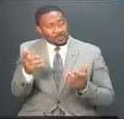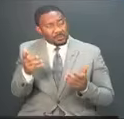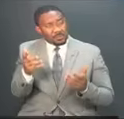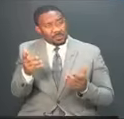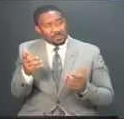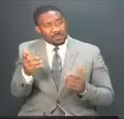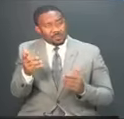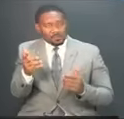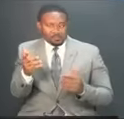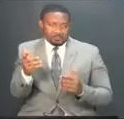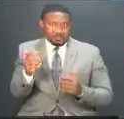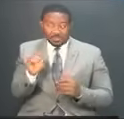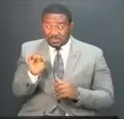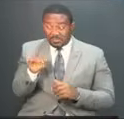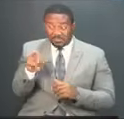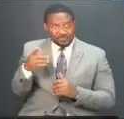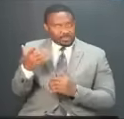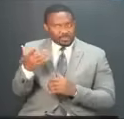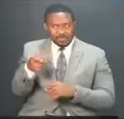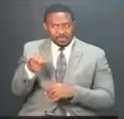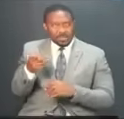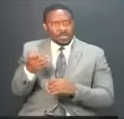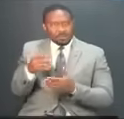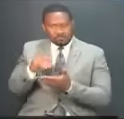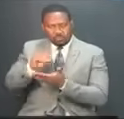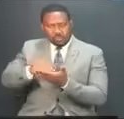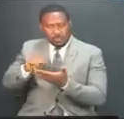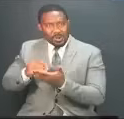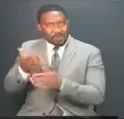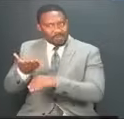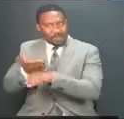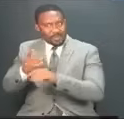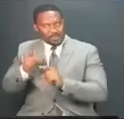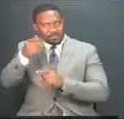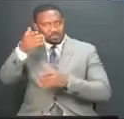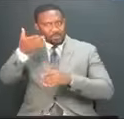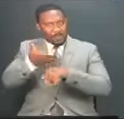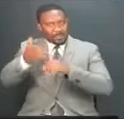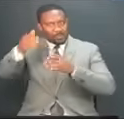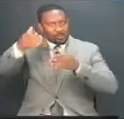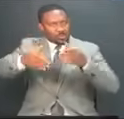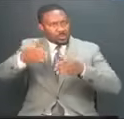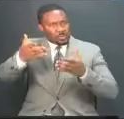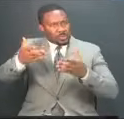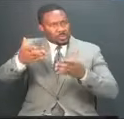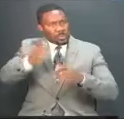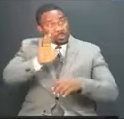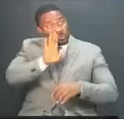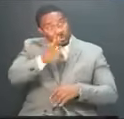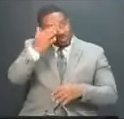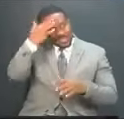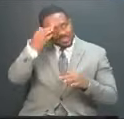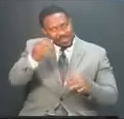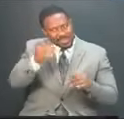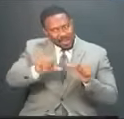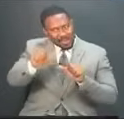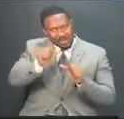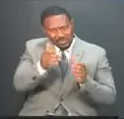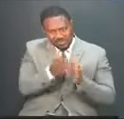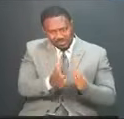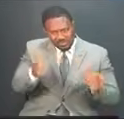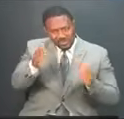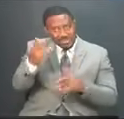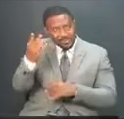one files an appeal. Your ruling was whether or not within the 7 days you could be called